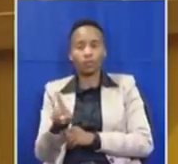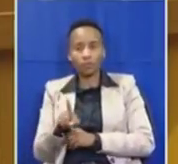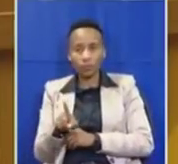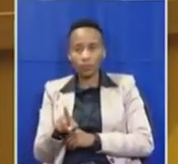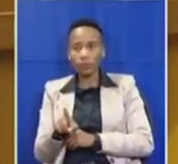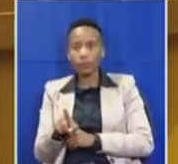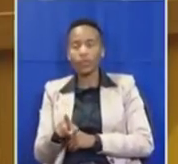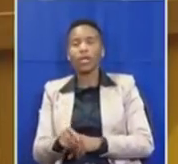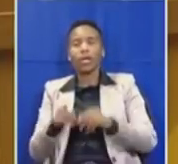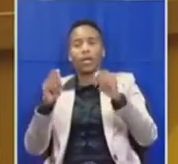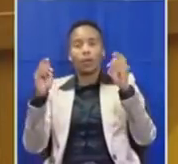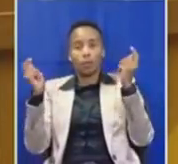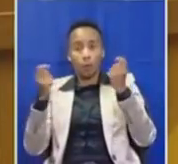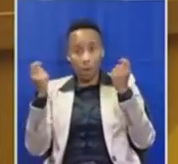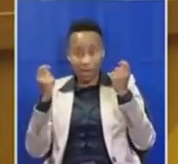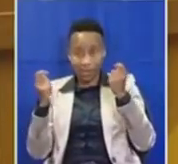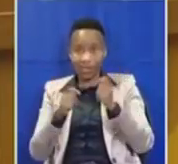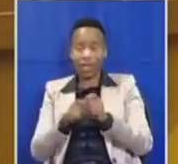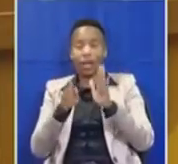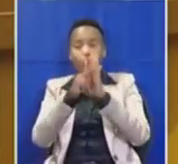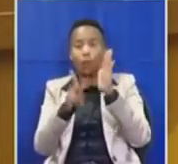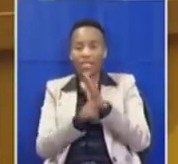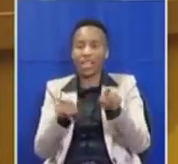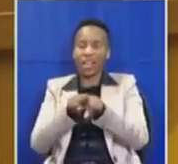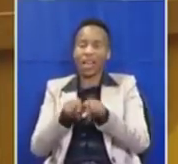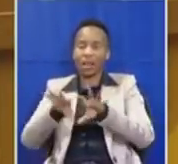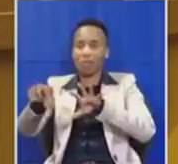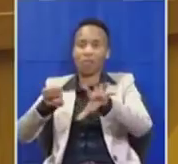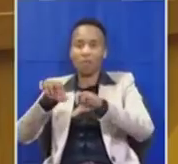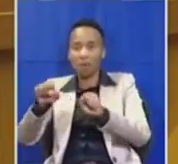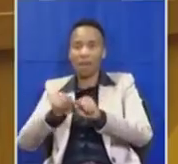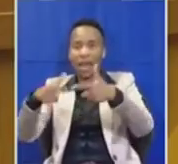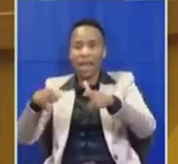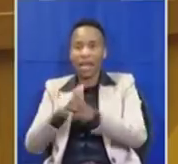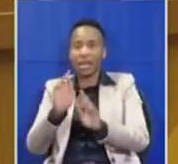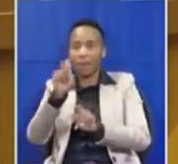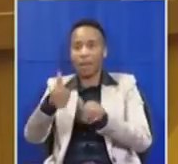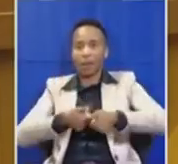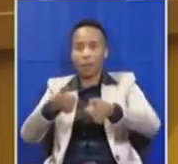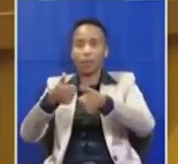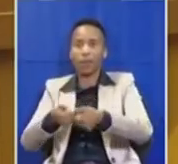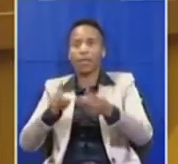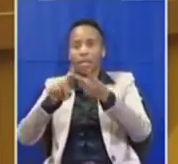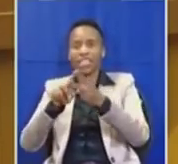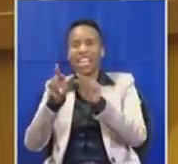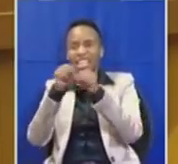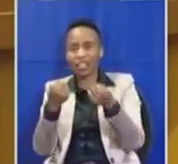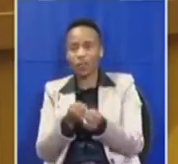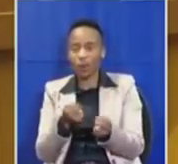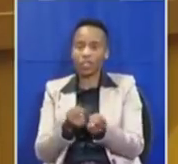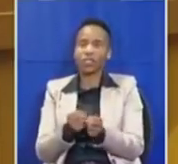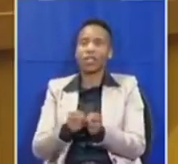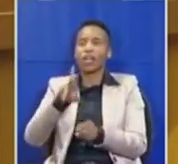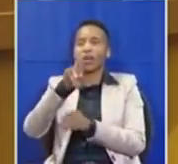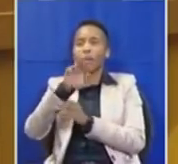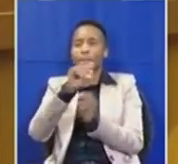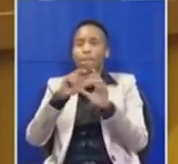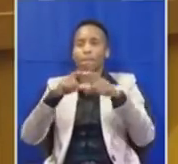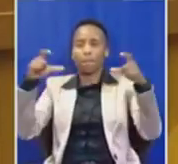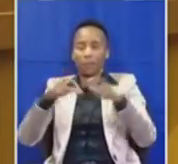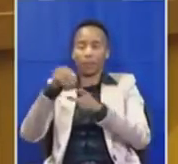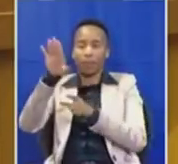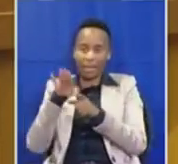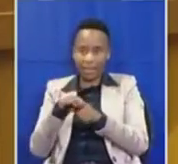populist policies like expropriation without compensation, the nationalization of the Reserve Bank, and the proposed NHI, which has been